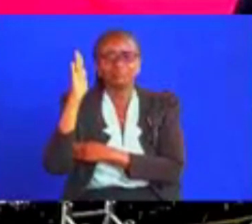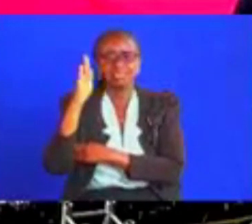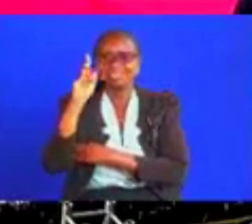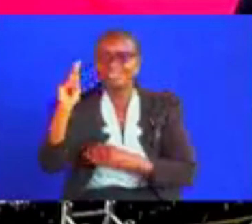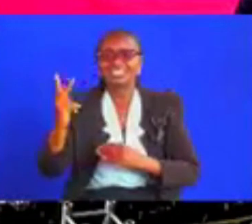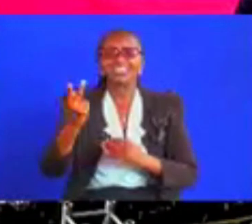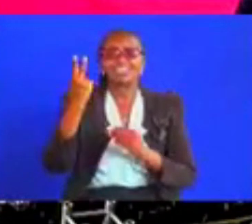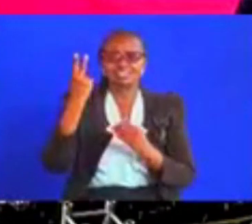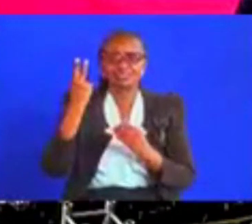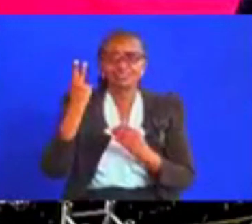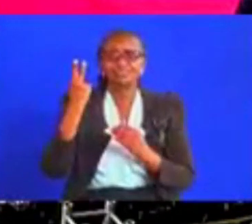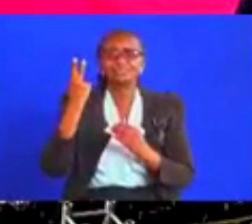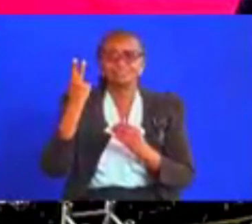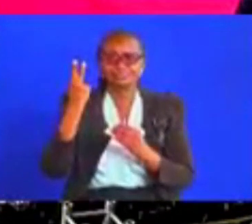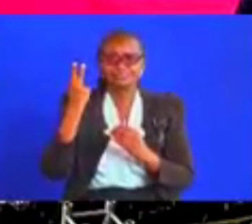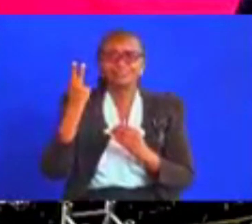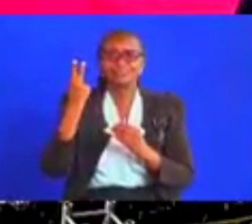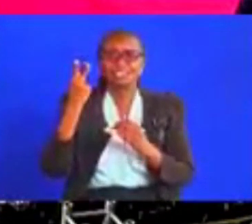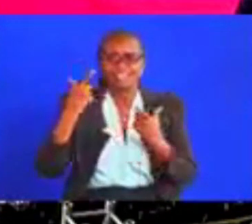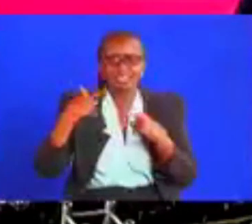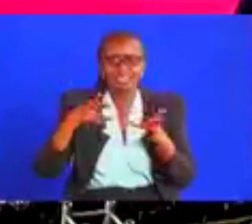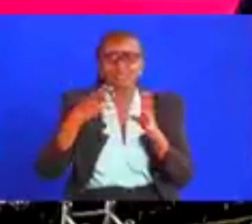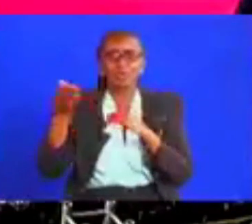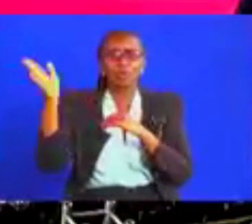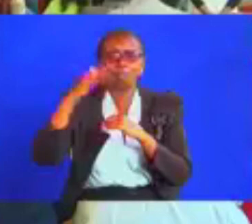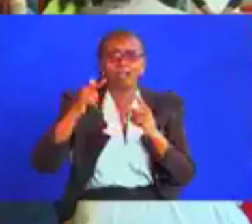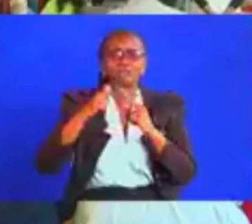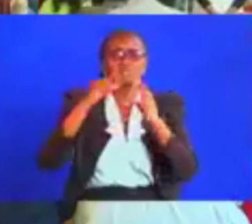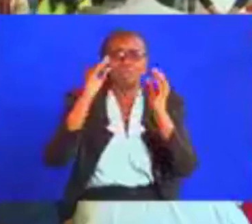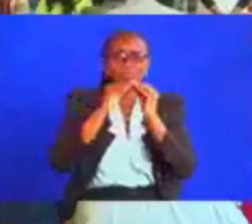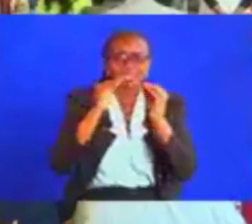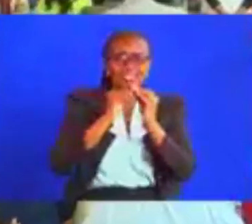Kenya, let's get back to the crusade grounds. Jesus is coming.